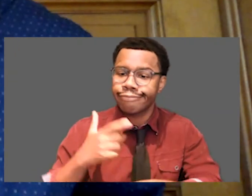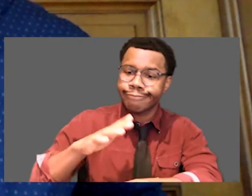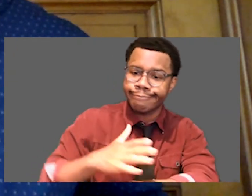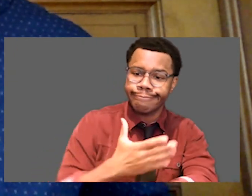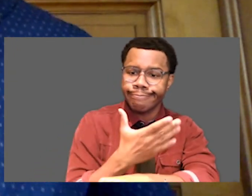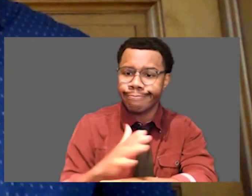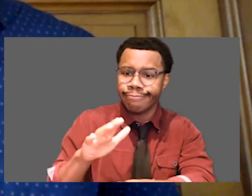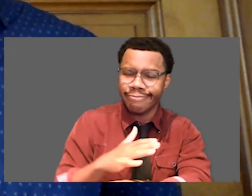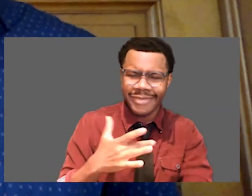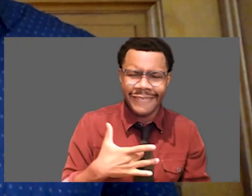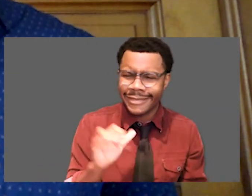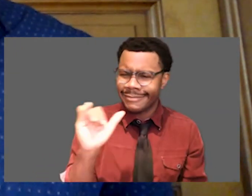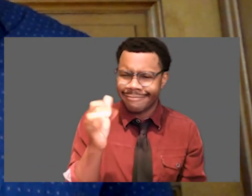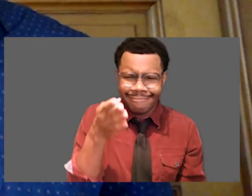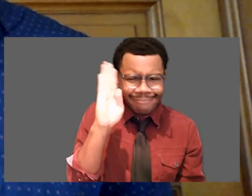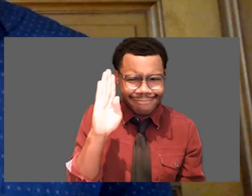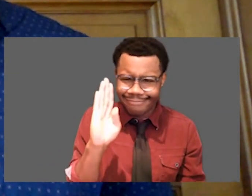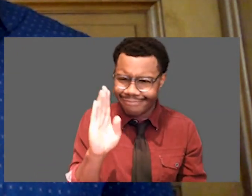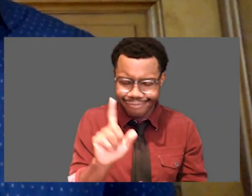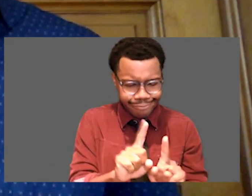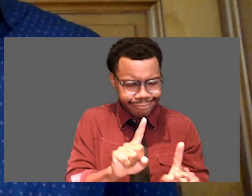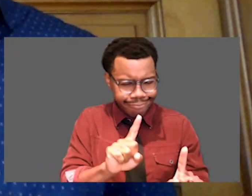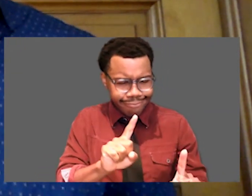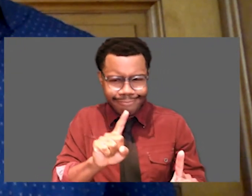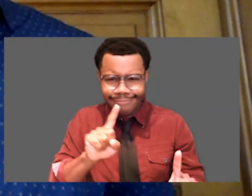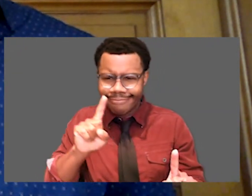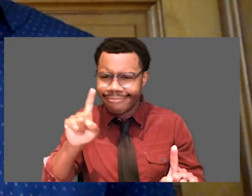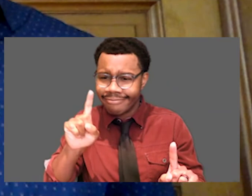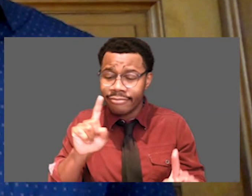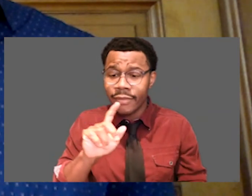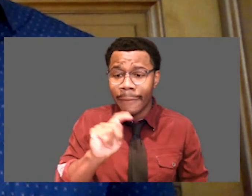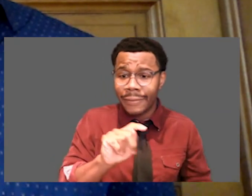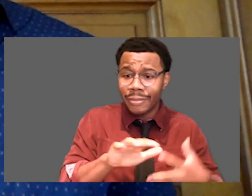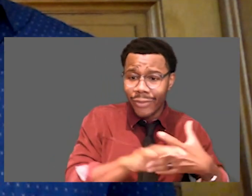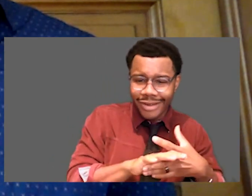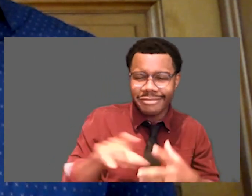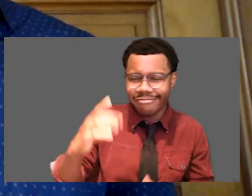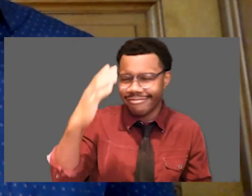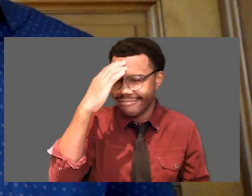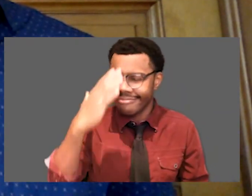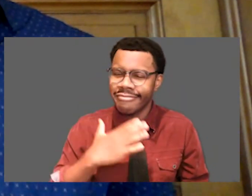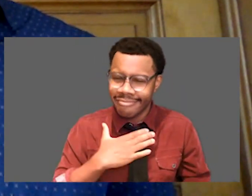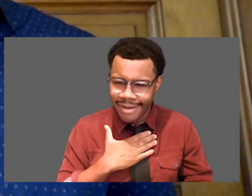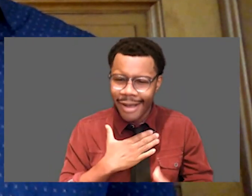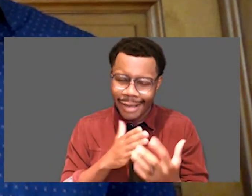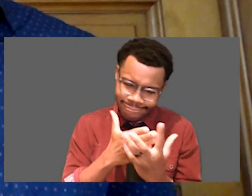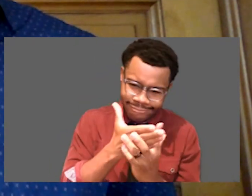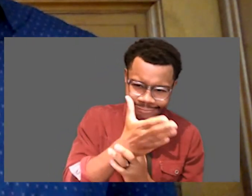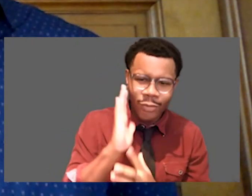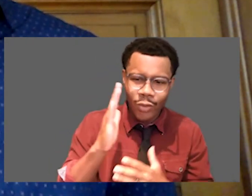it feels like God has walked out of a space I've made, a piss break when she knows my breakthrough will happen in my next